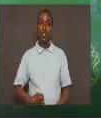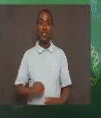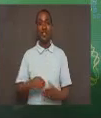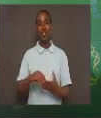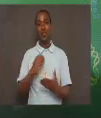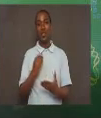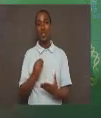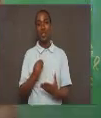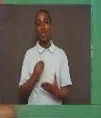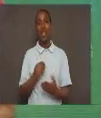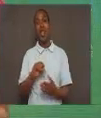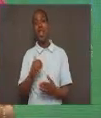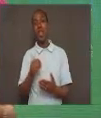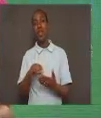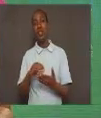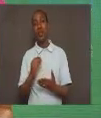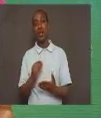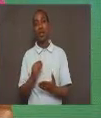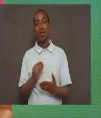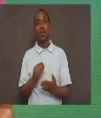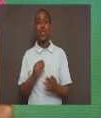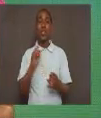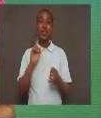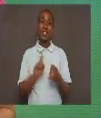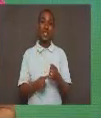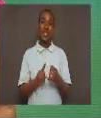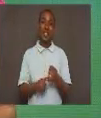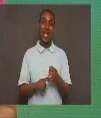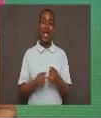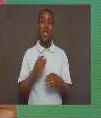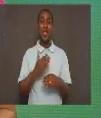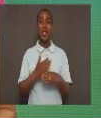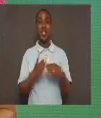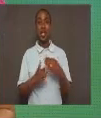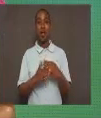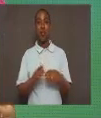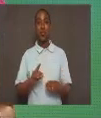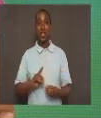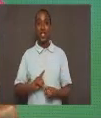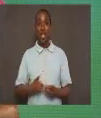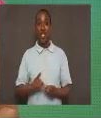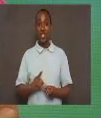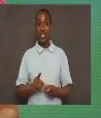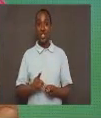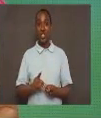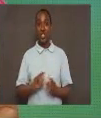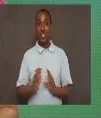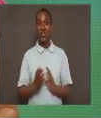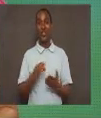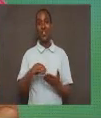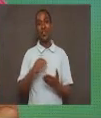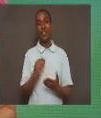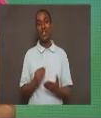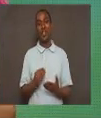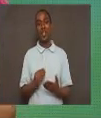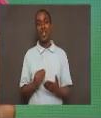small intestine. We studied the final stages of digestion as